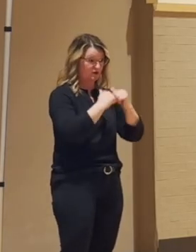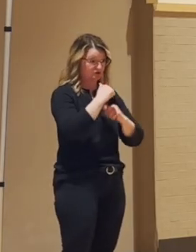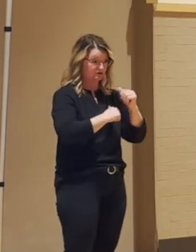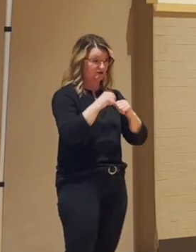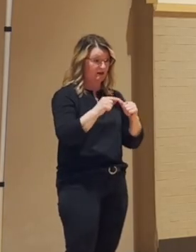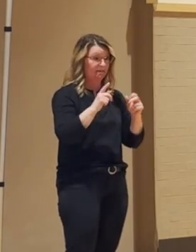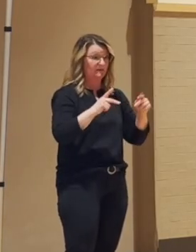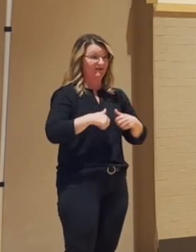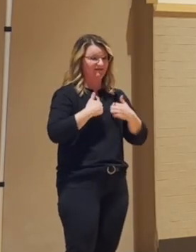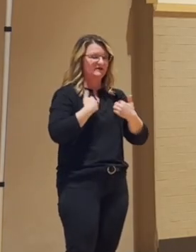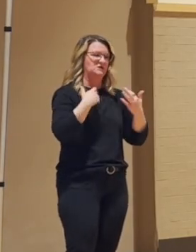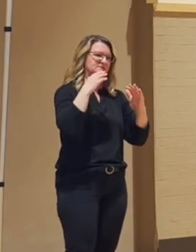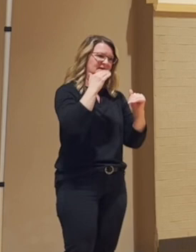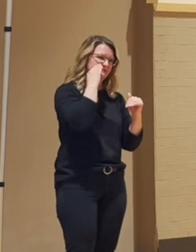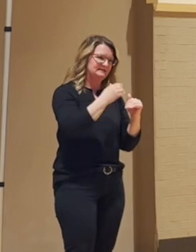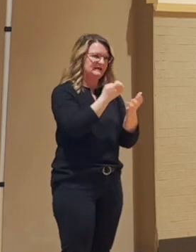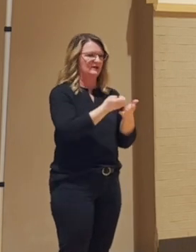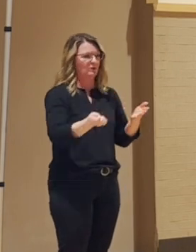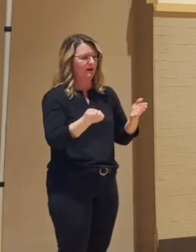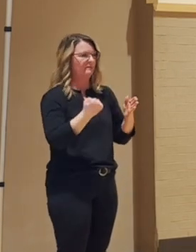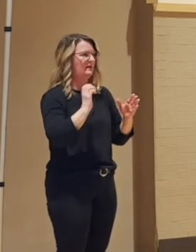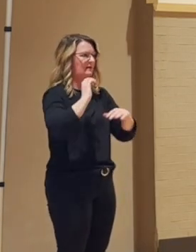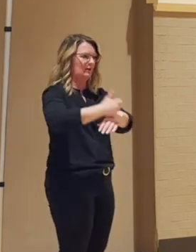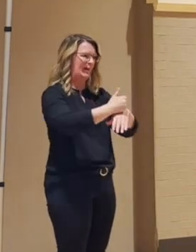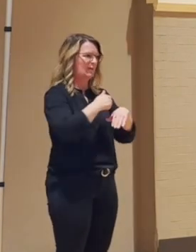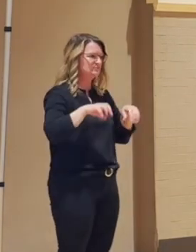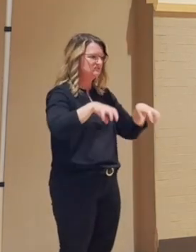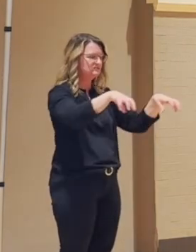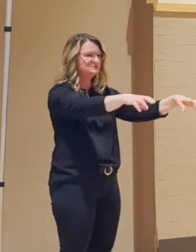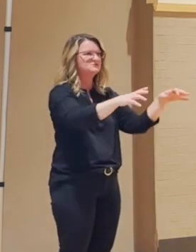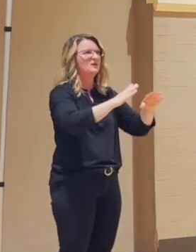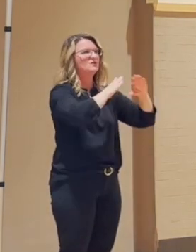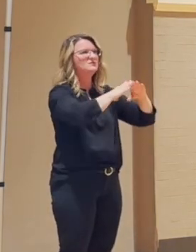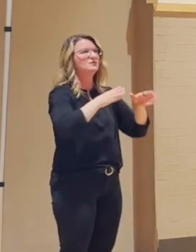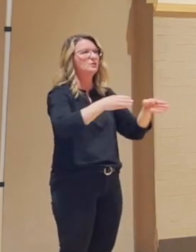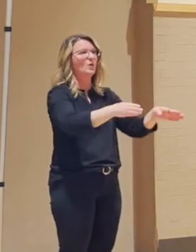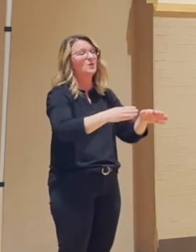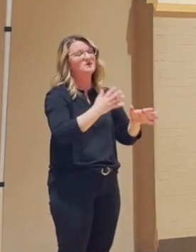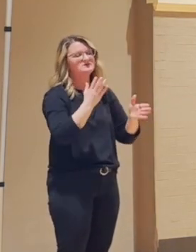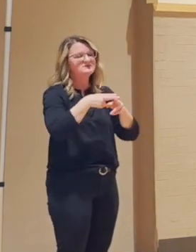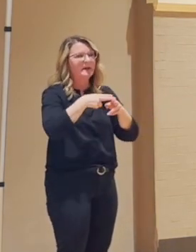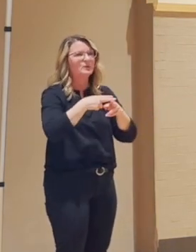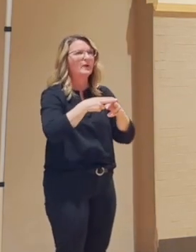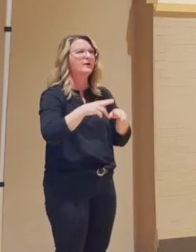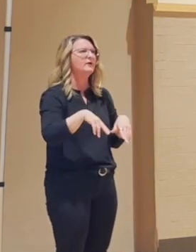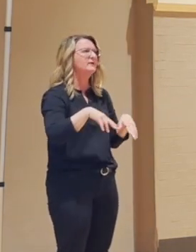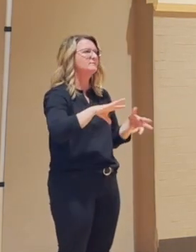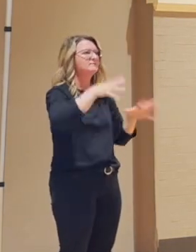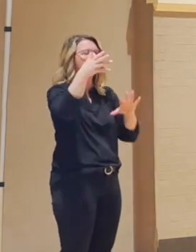expect to see equipment and traffic cones on the side of the road, temporary disruptions such as noise and